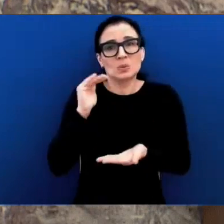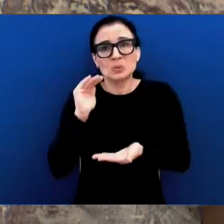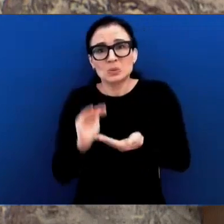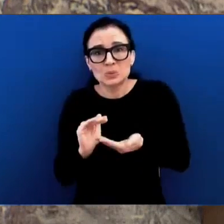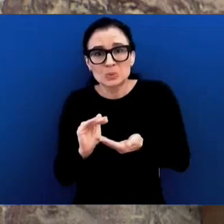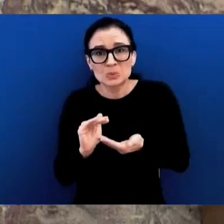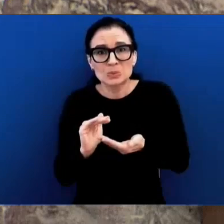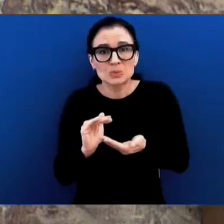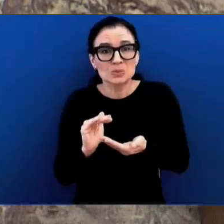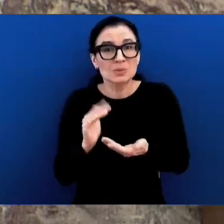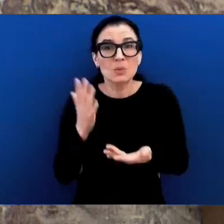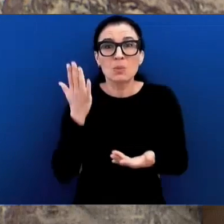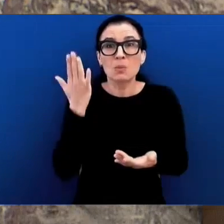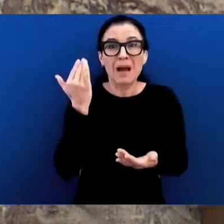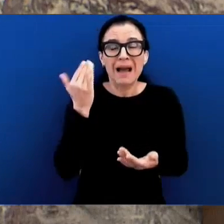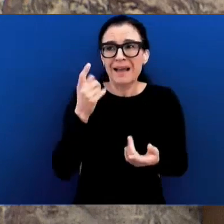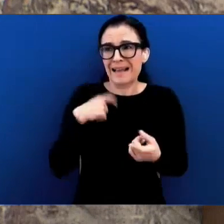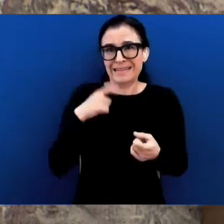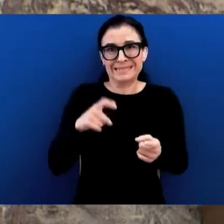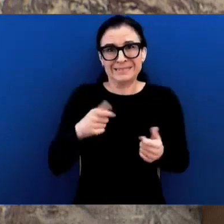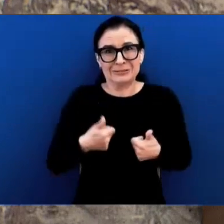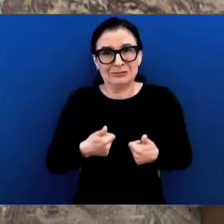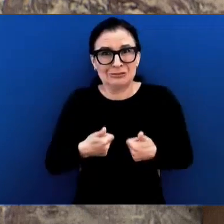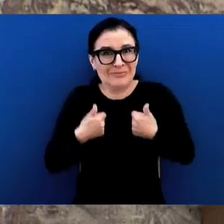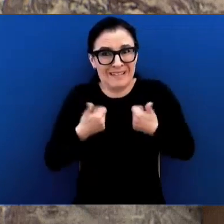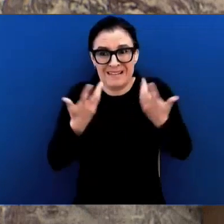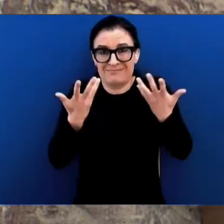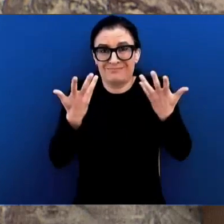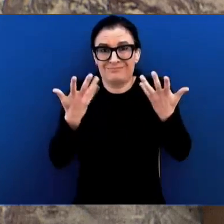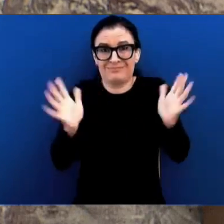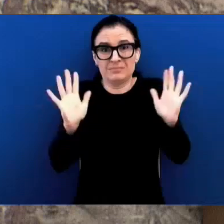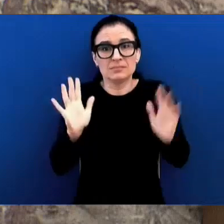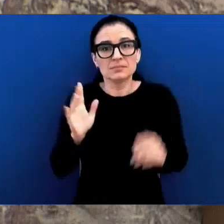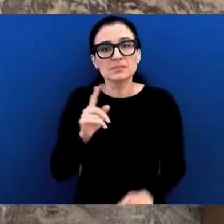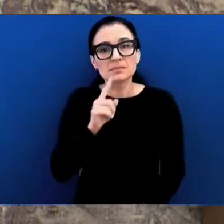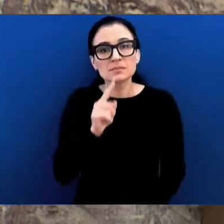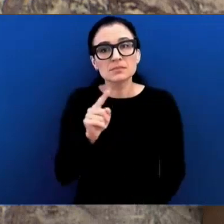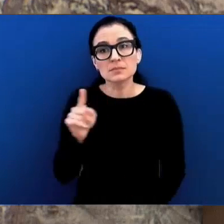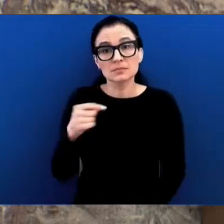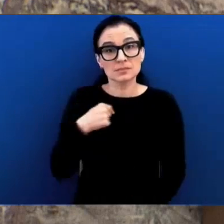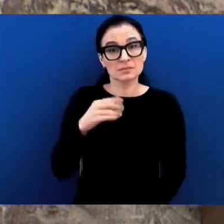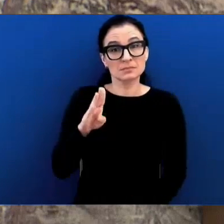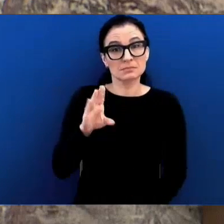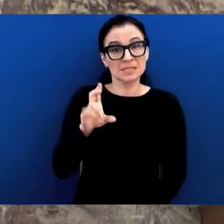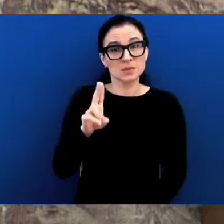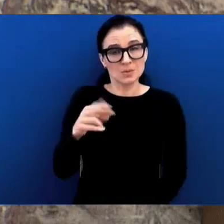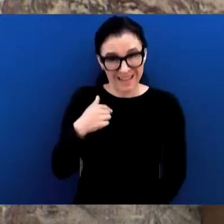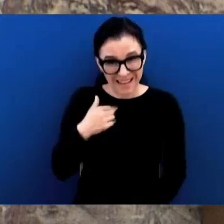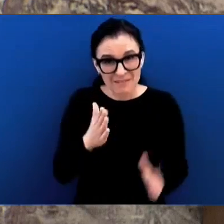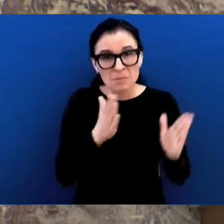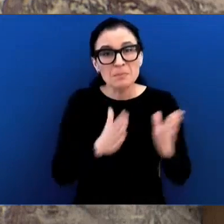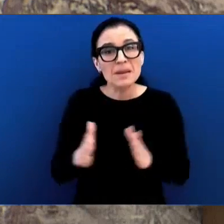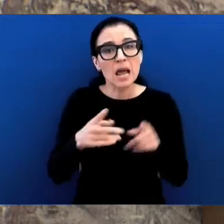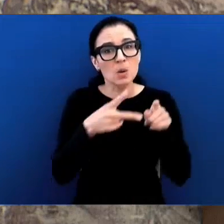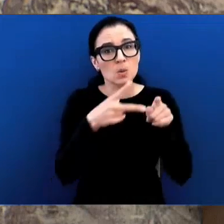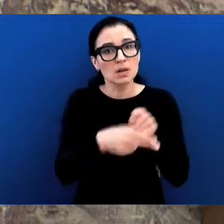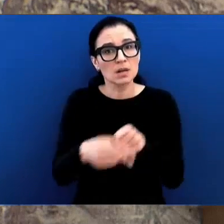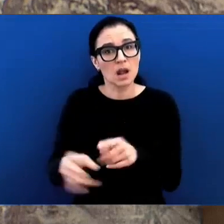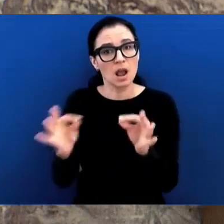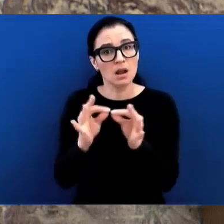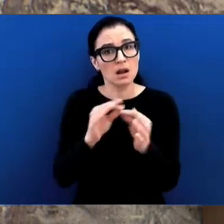BC United has a plan to cut the cost of living, scrap the carbon tax on home heating, eliminate fuel tax, and